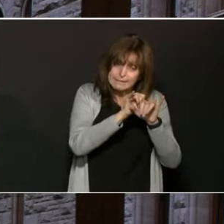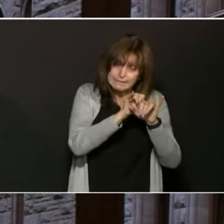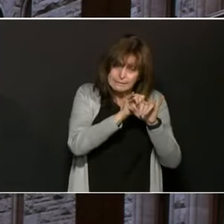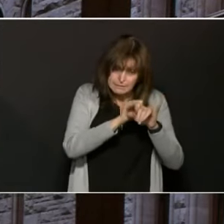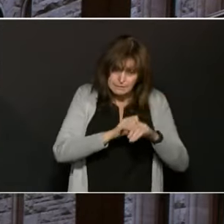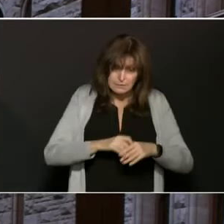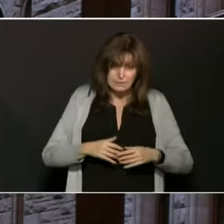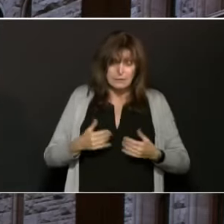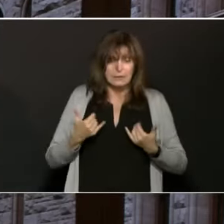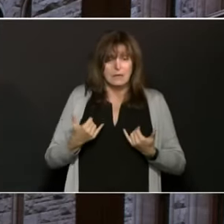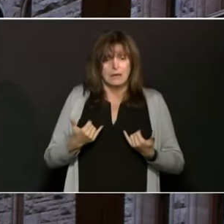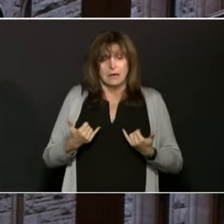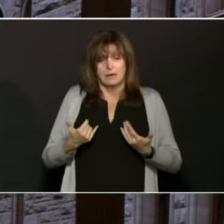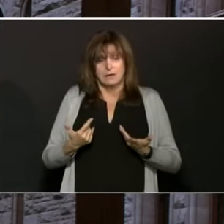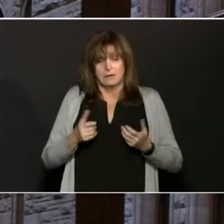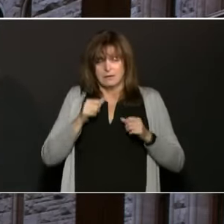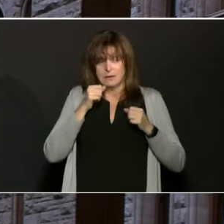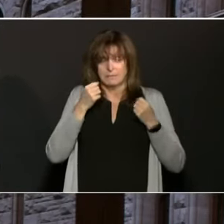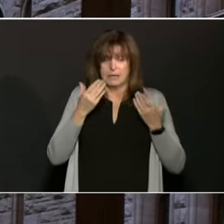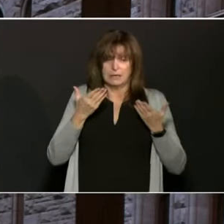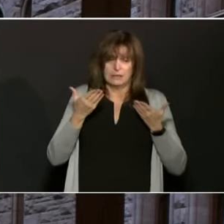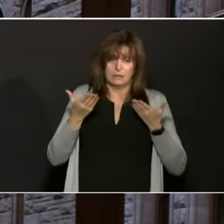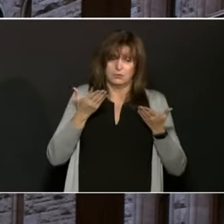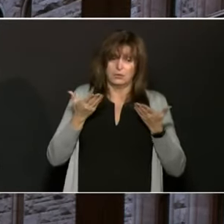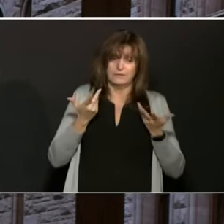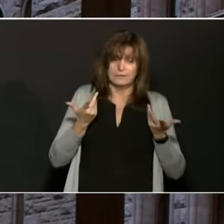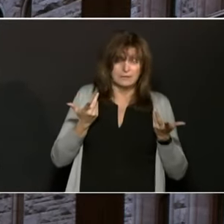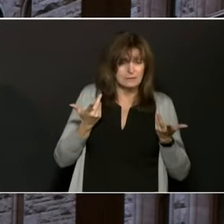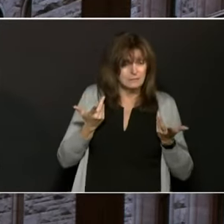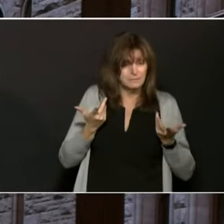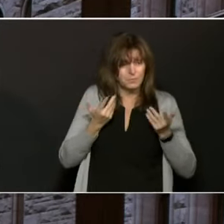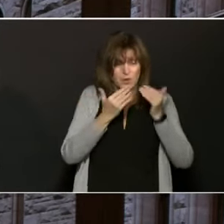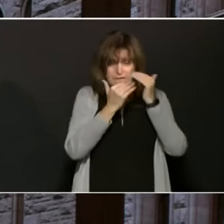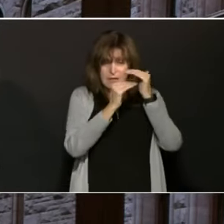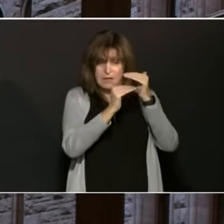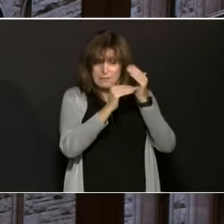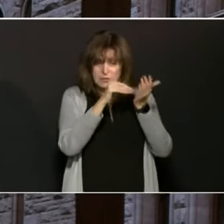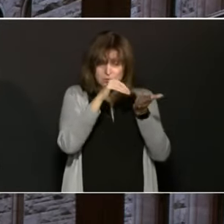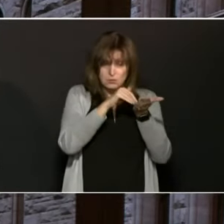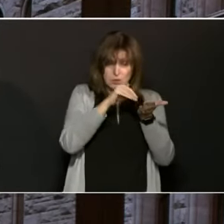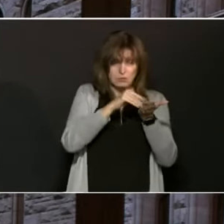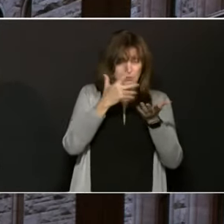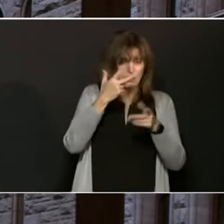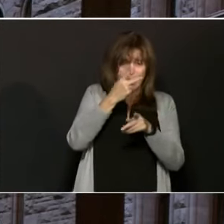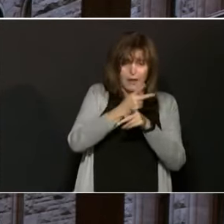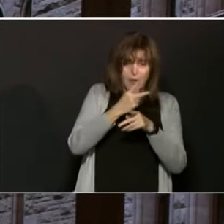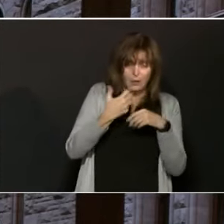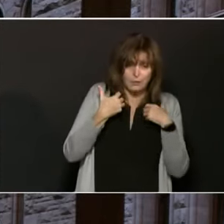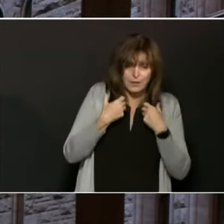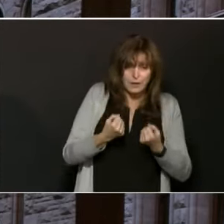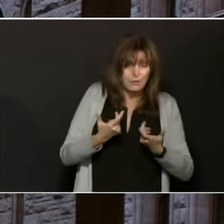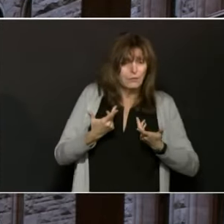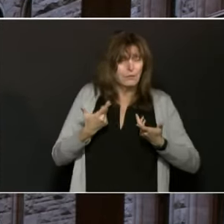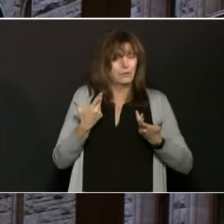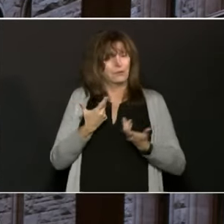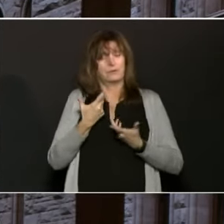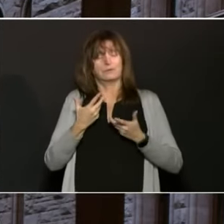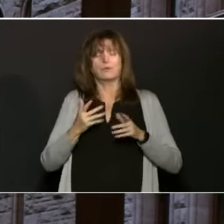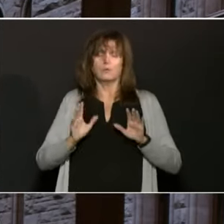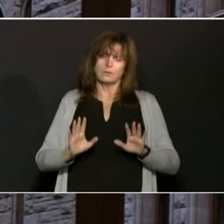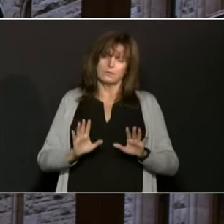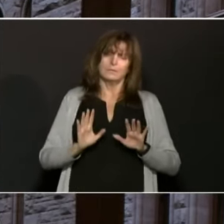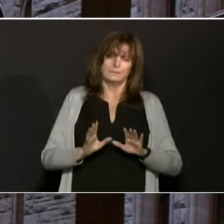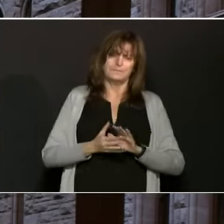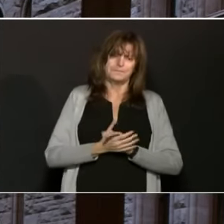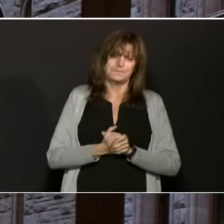activity, especially in their health services, so they have limited capacity to deal with issues that you might run across. As far as